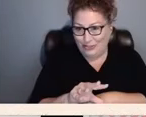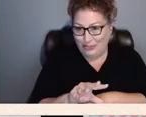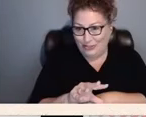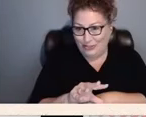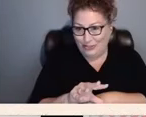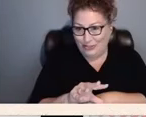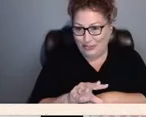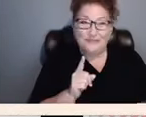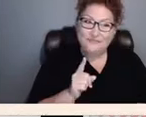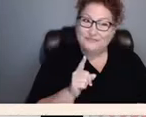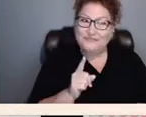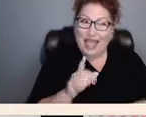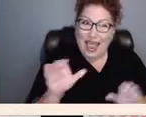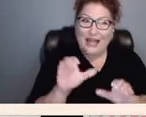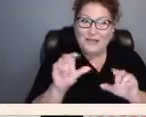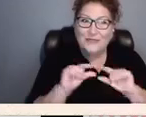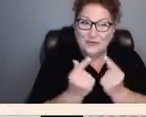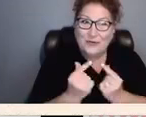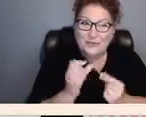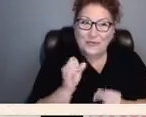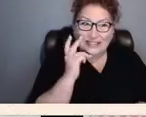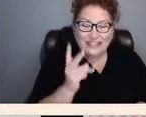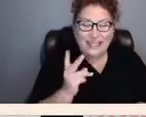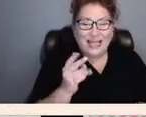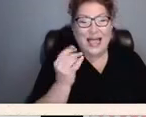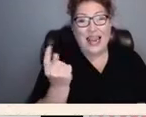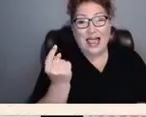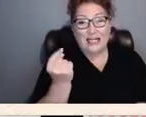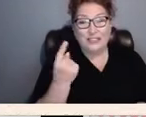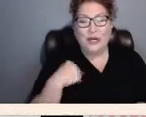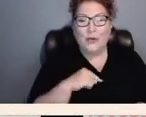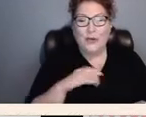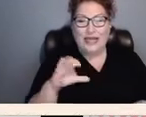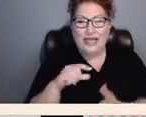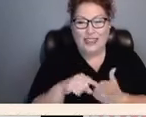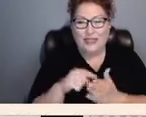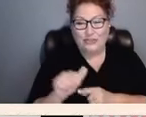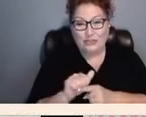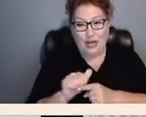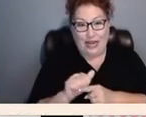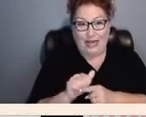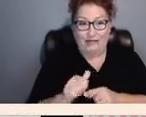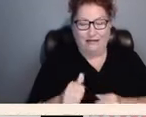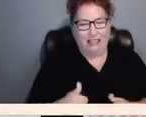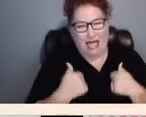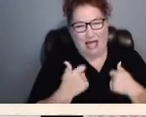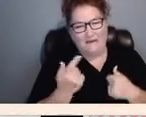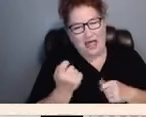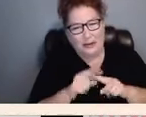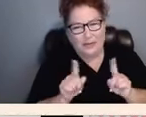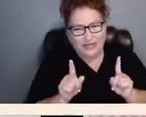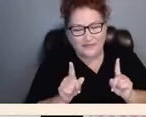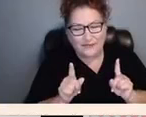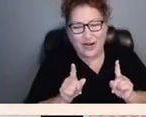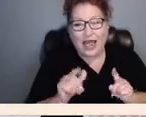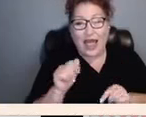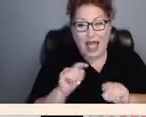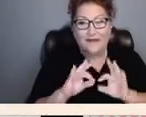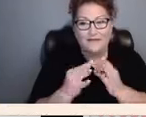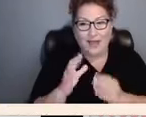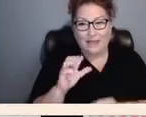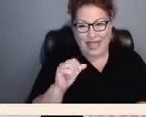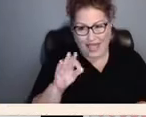as you can tell. Last year we did this training live, a little bit different at Family Cafe. So I'm